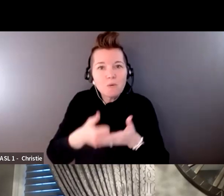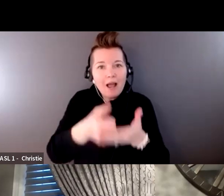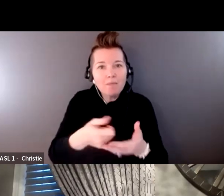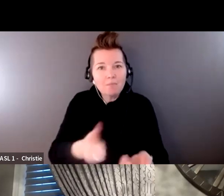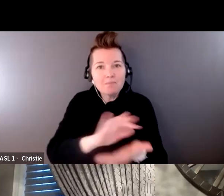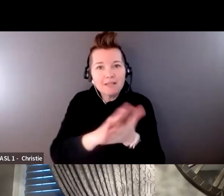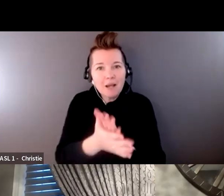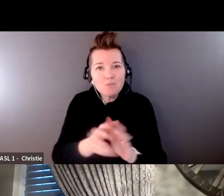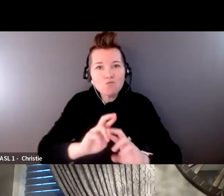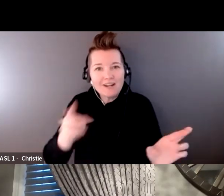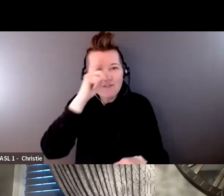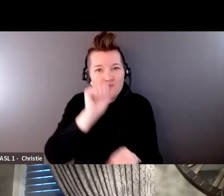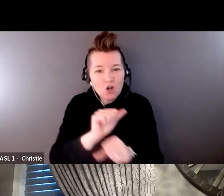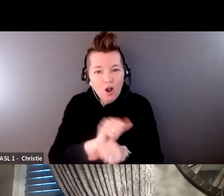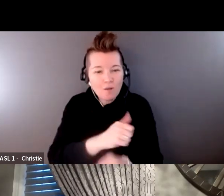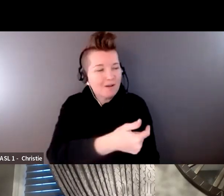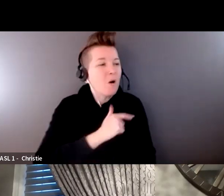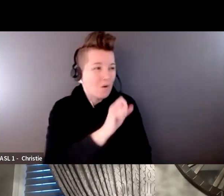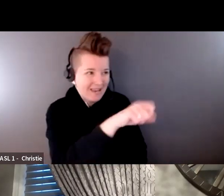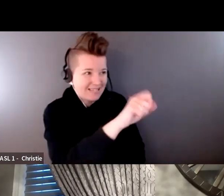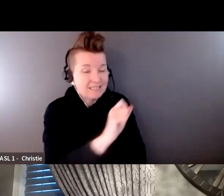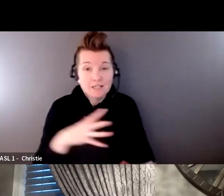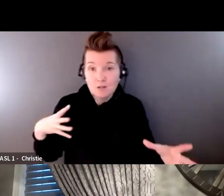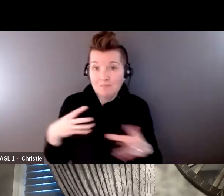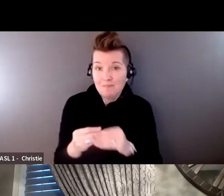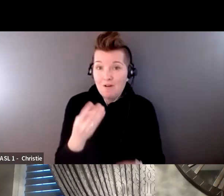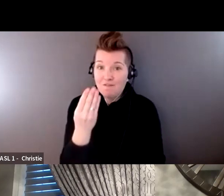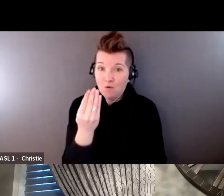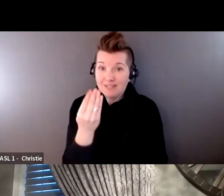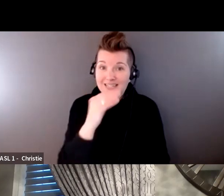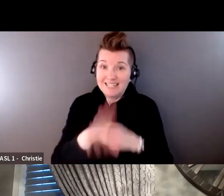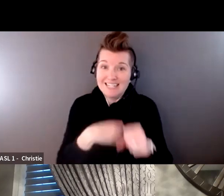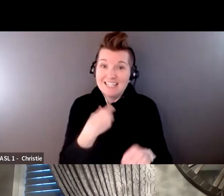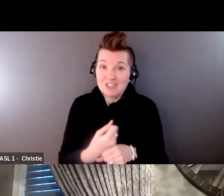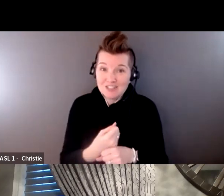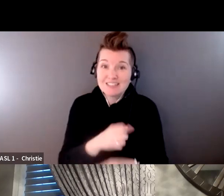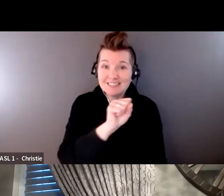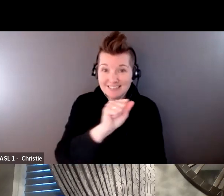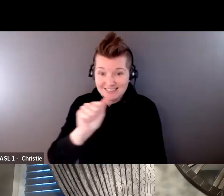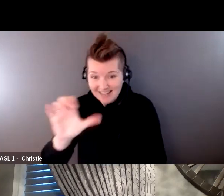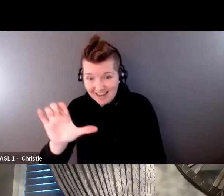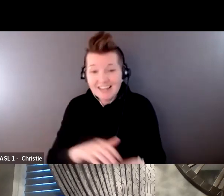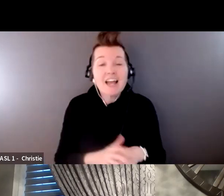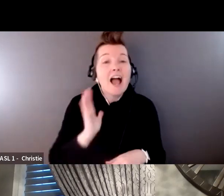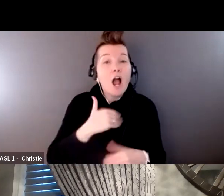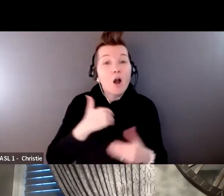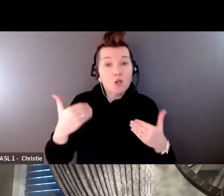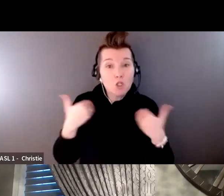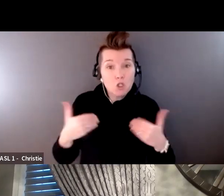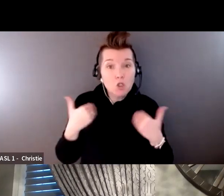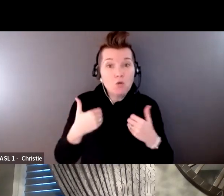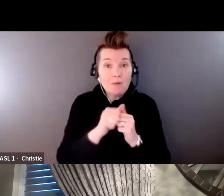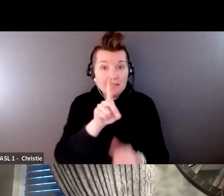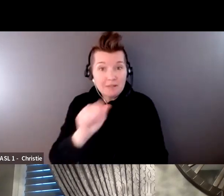Yeah. So in our 14-year experience at the South Asian Autism Center, youth with disabilities from South Asian